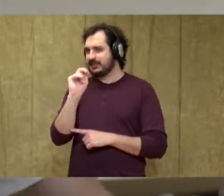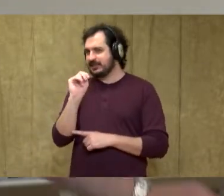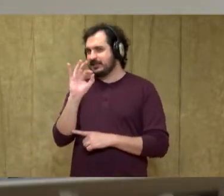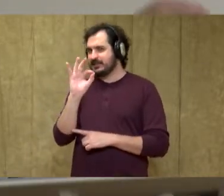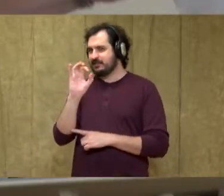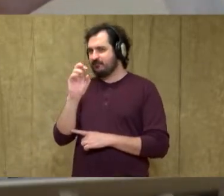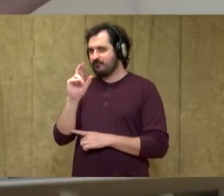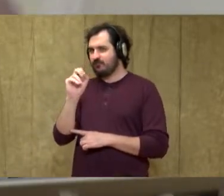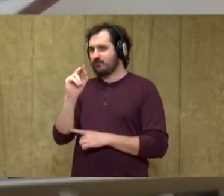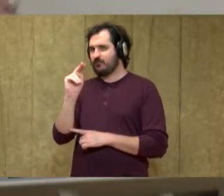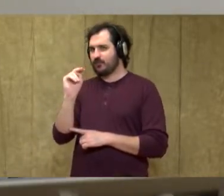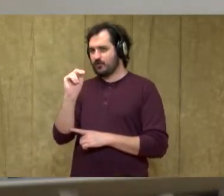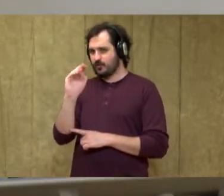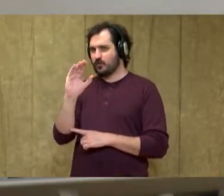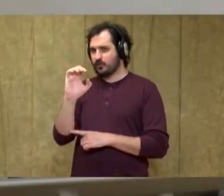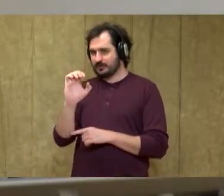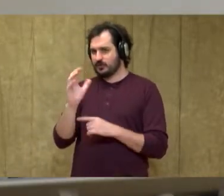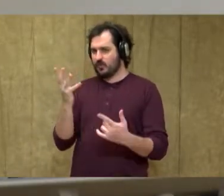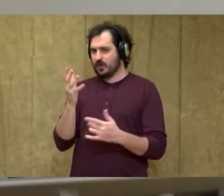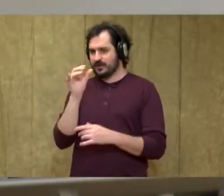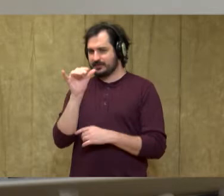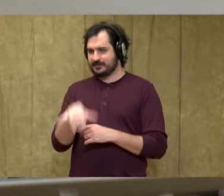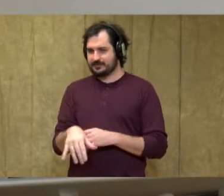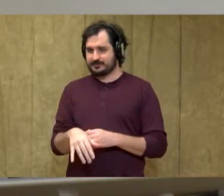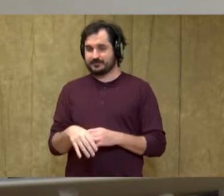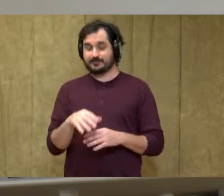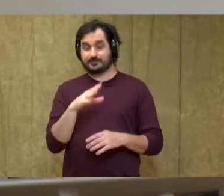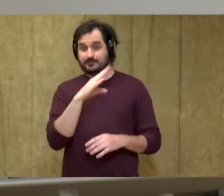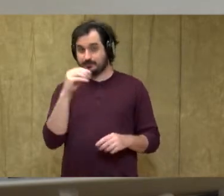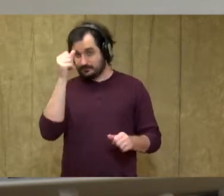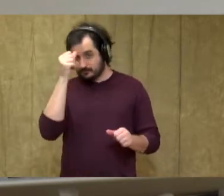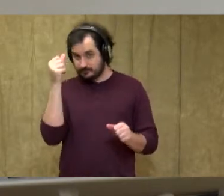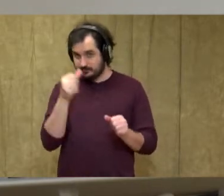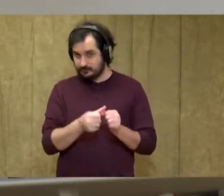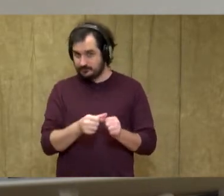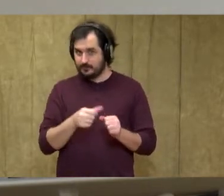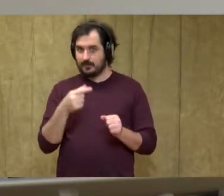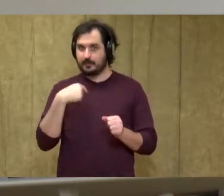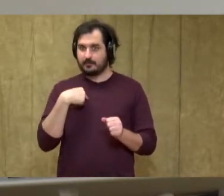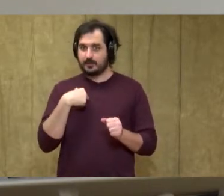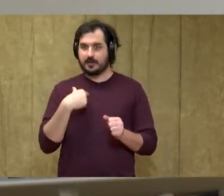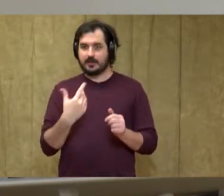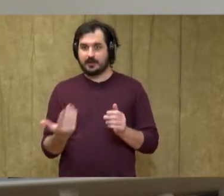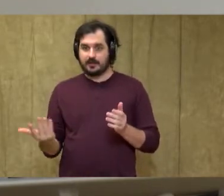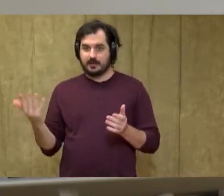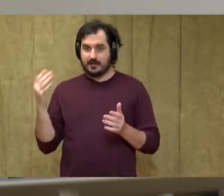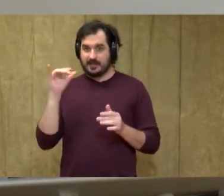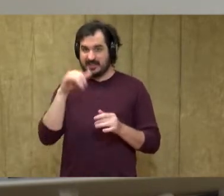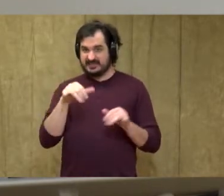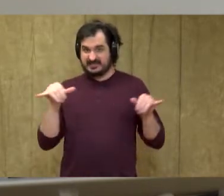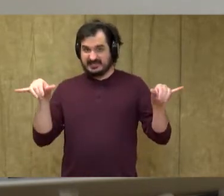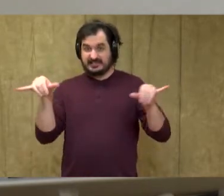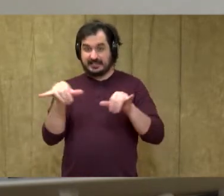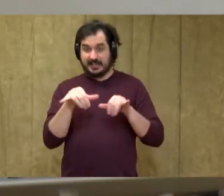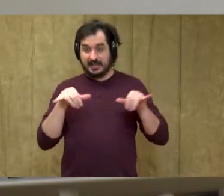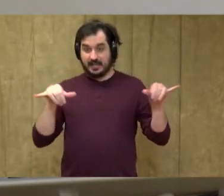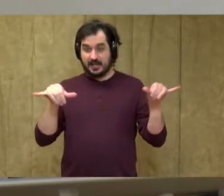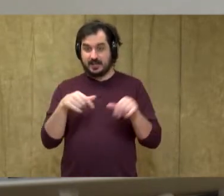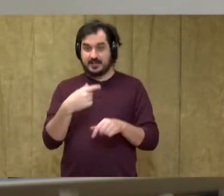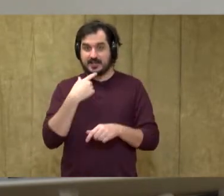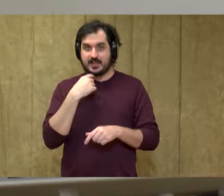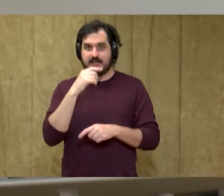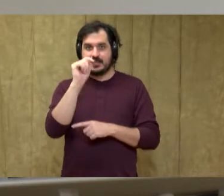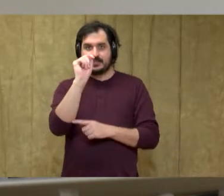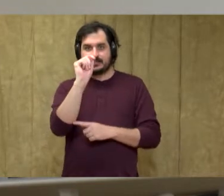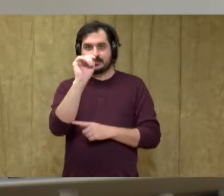remember, I'm going to try not to hone in on this too much. The actual standard has text in there